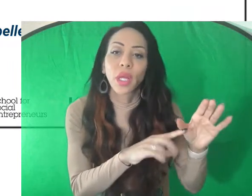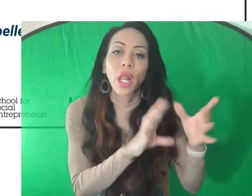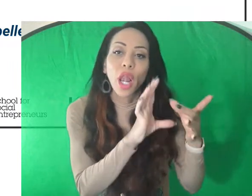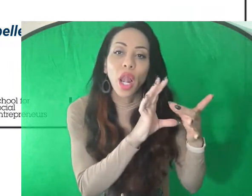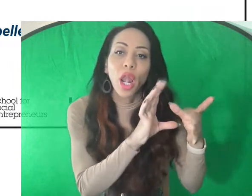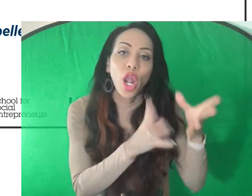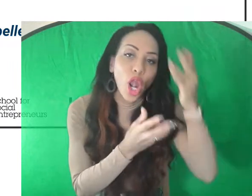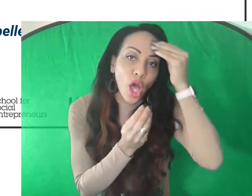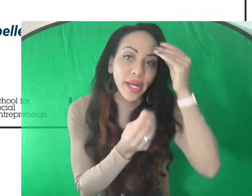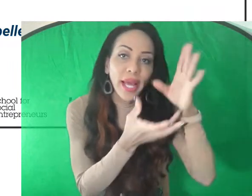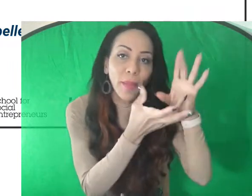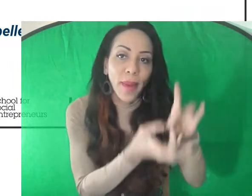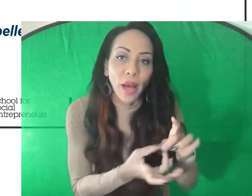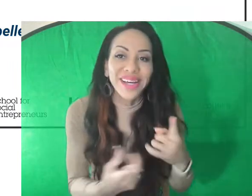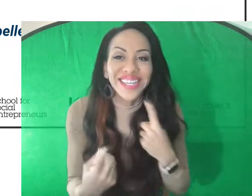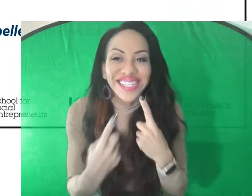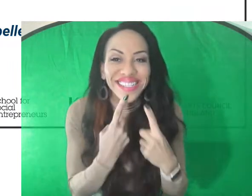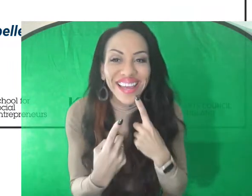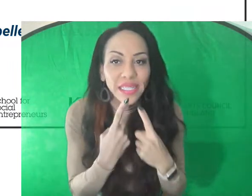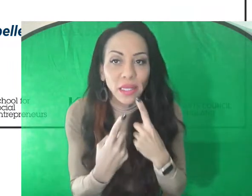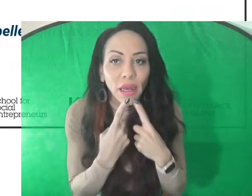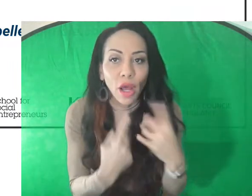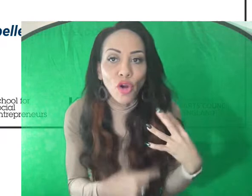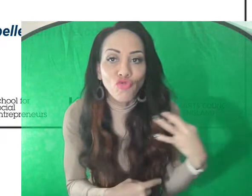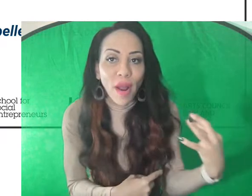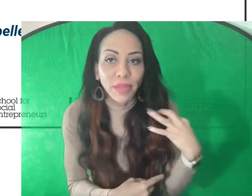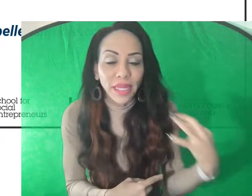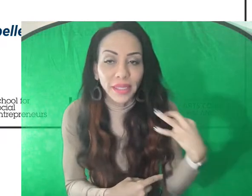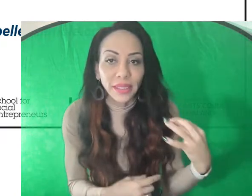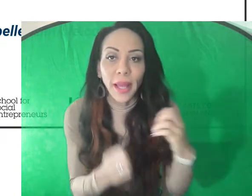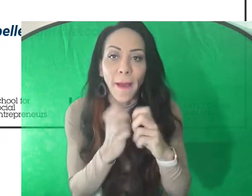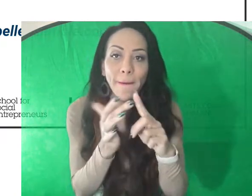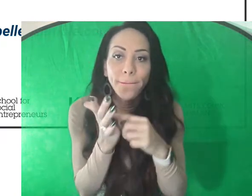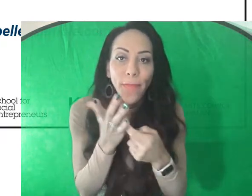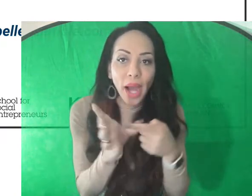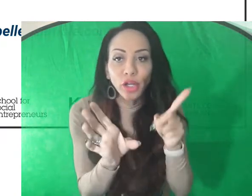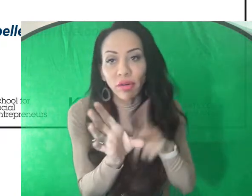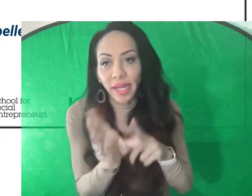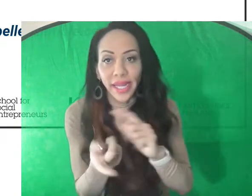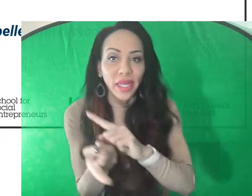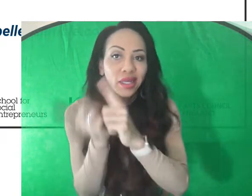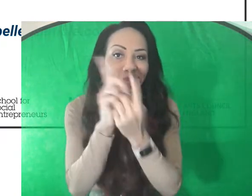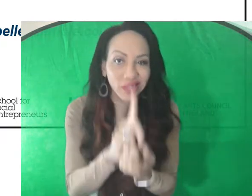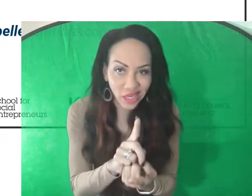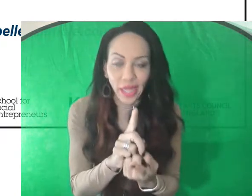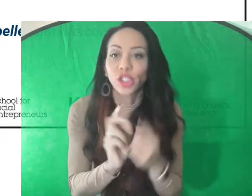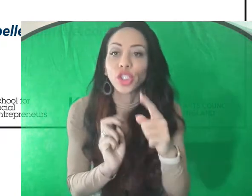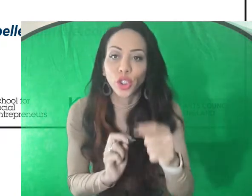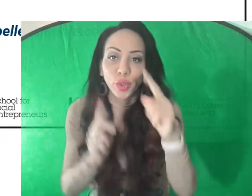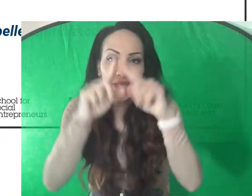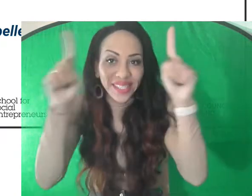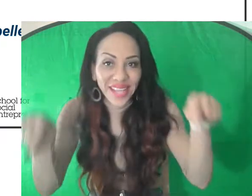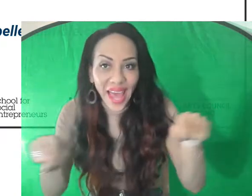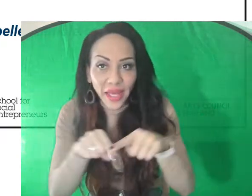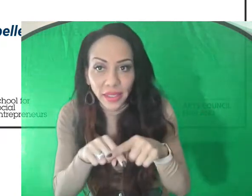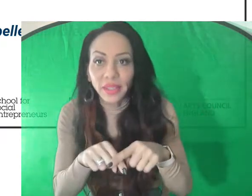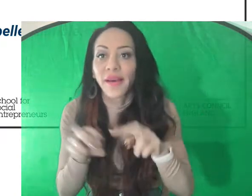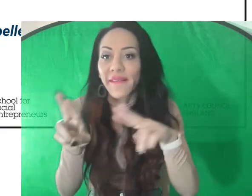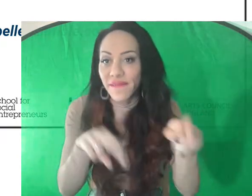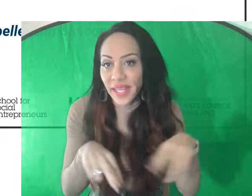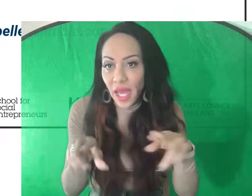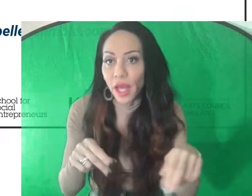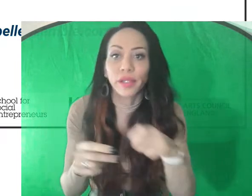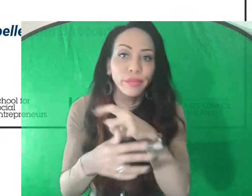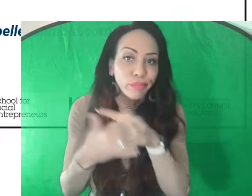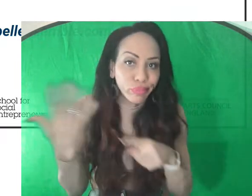about binary, your zeros and your ones, and how those then translate into images and text and videos and all sorts. And we then